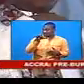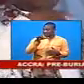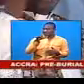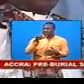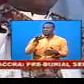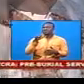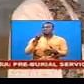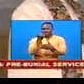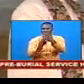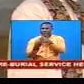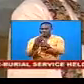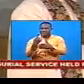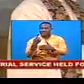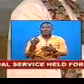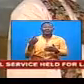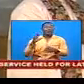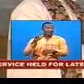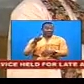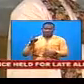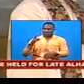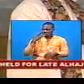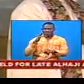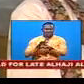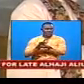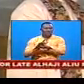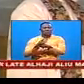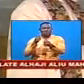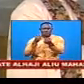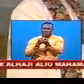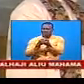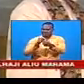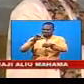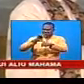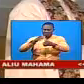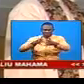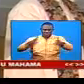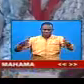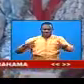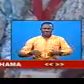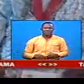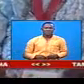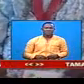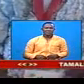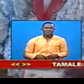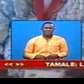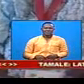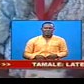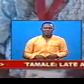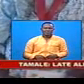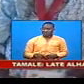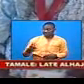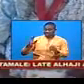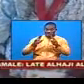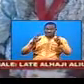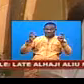Accra. Right Reverend Dr. Mensah Totu swore to support the growth of the church with the theme